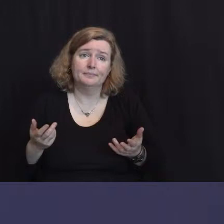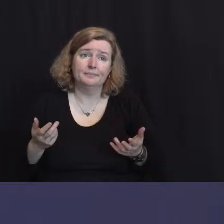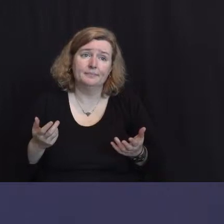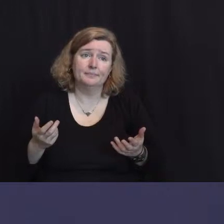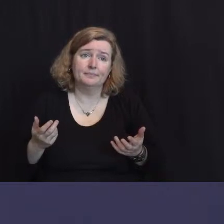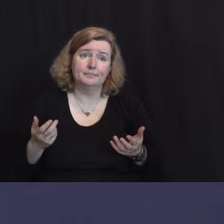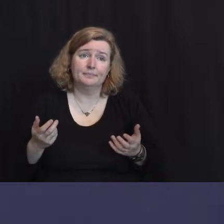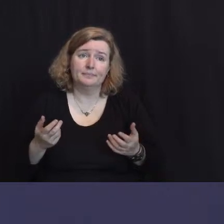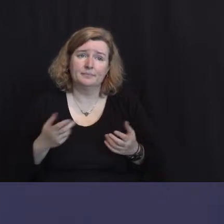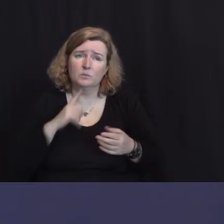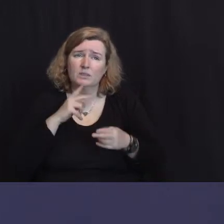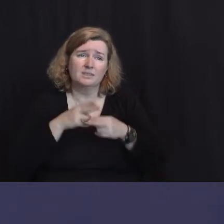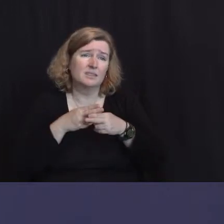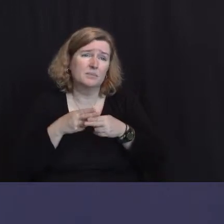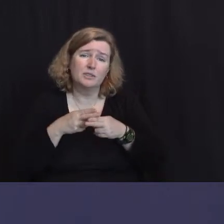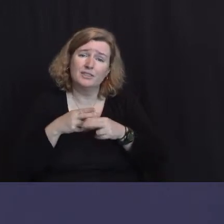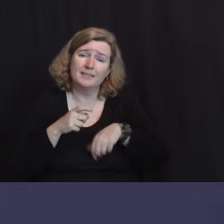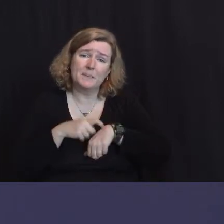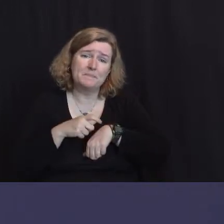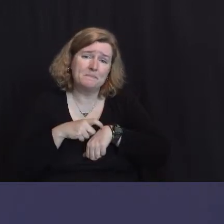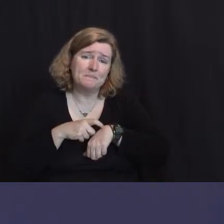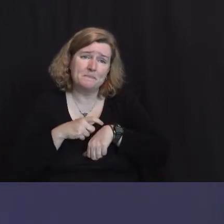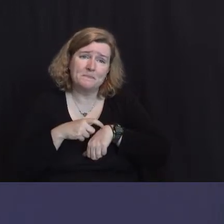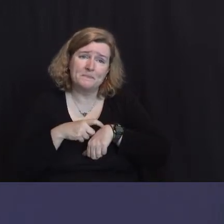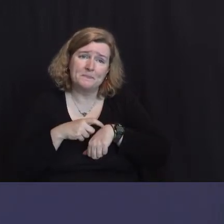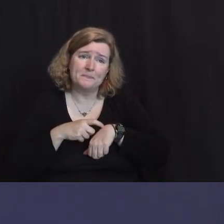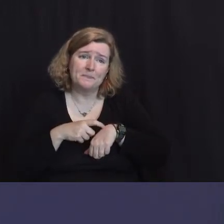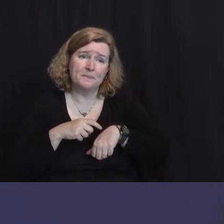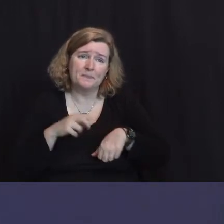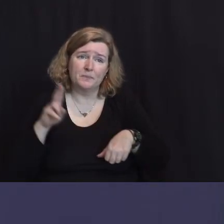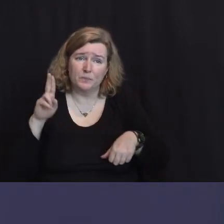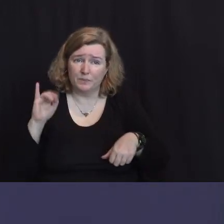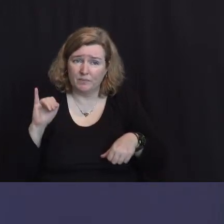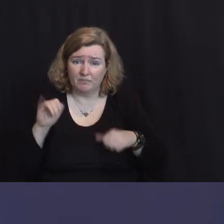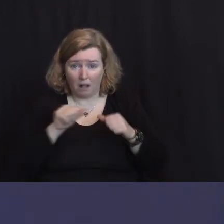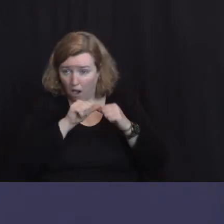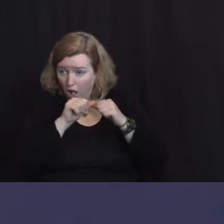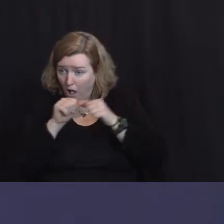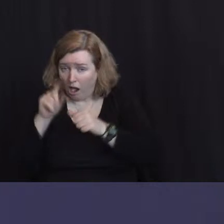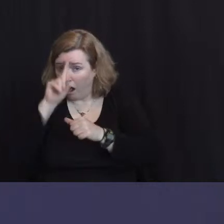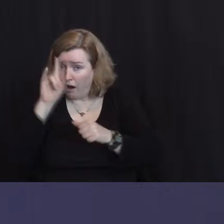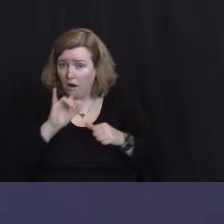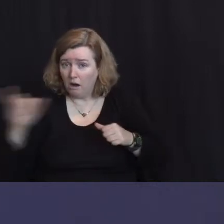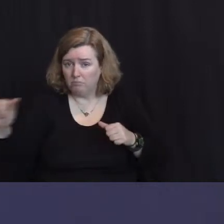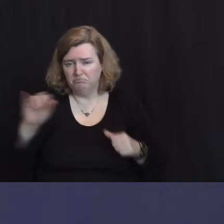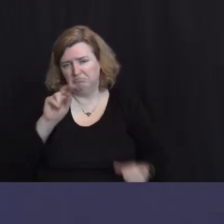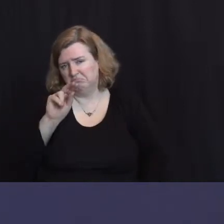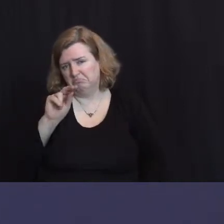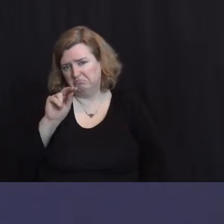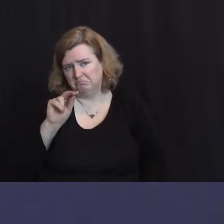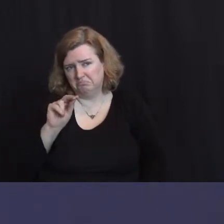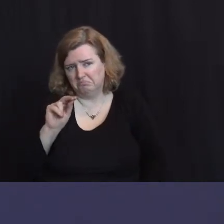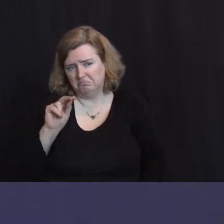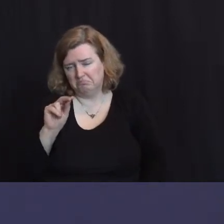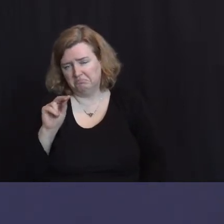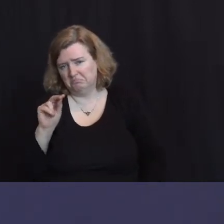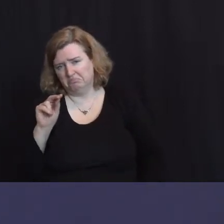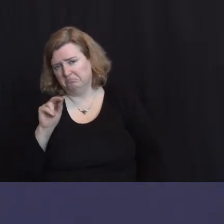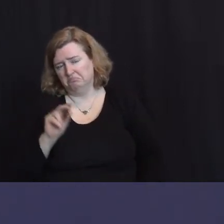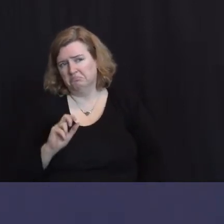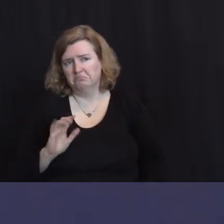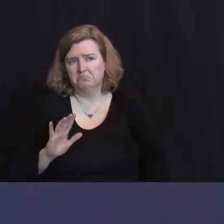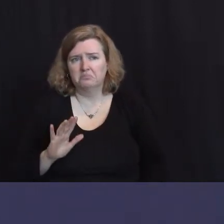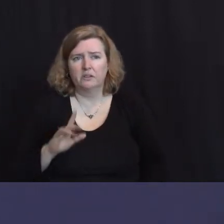forever. These benefits are not forever and always. And so it is a temporary, I'm not